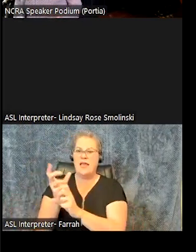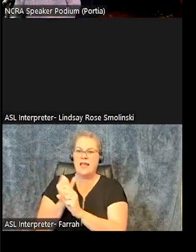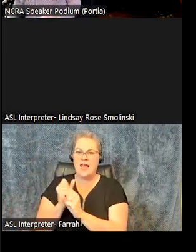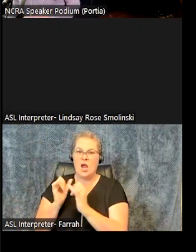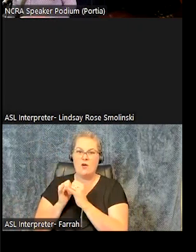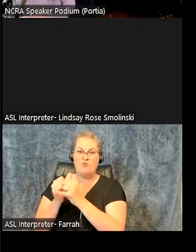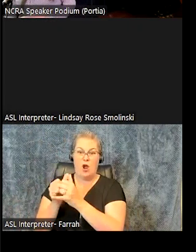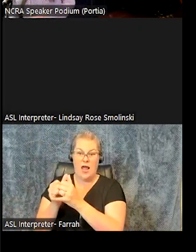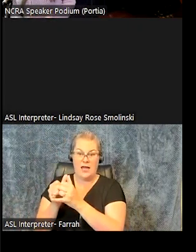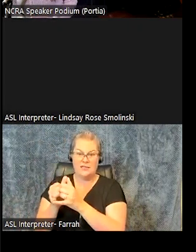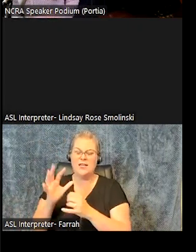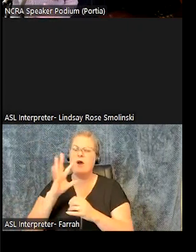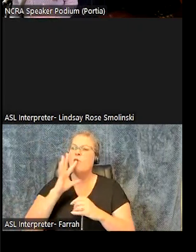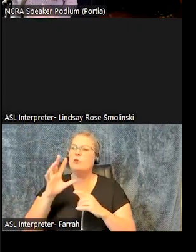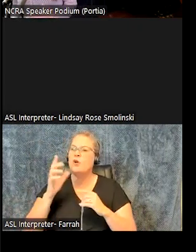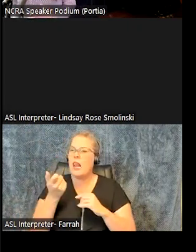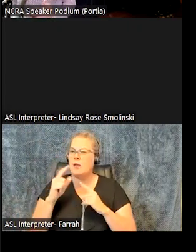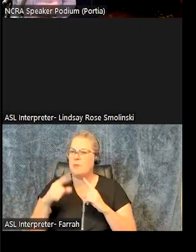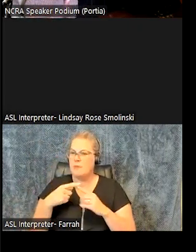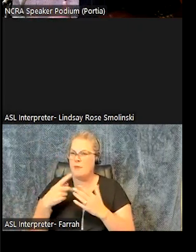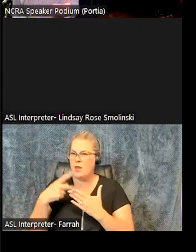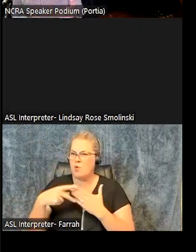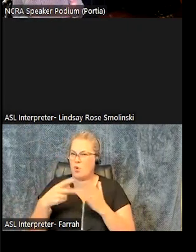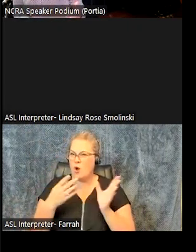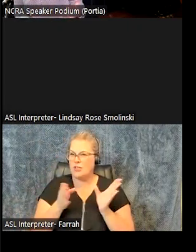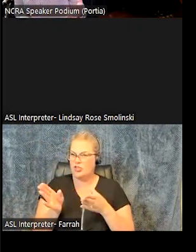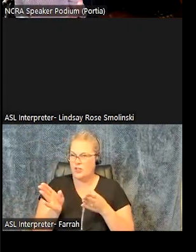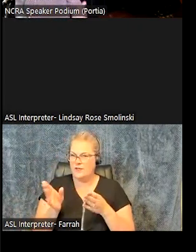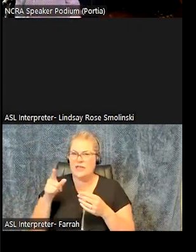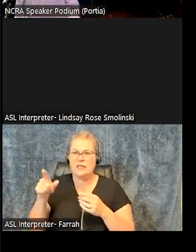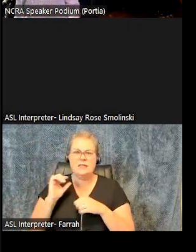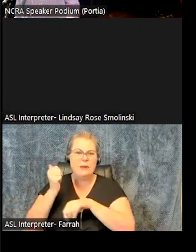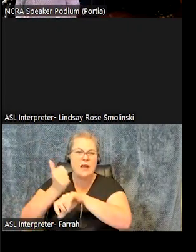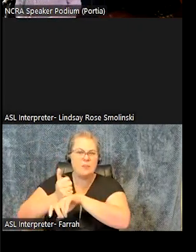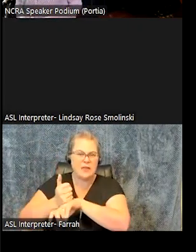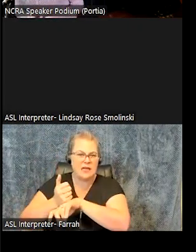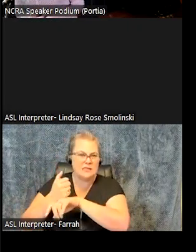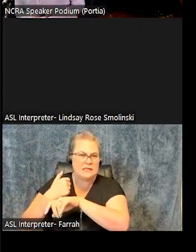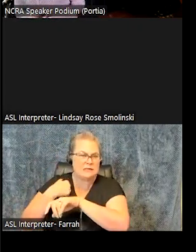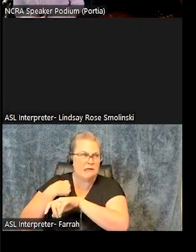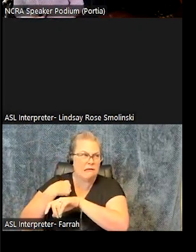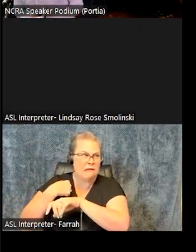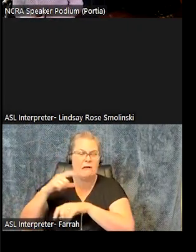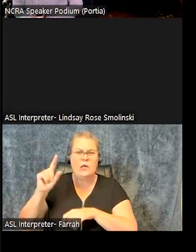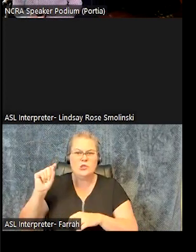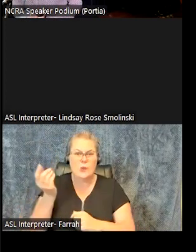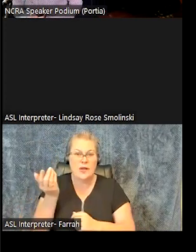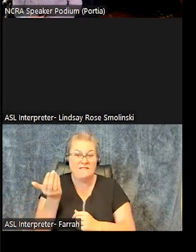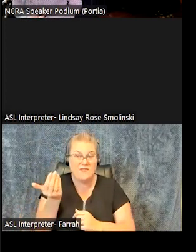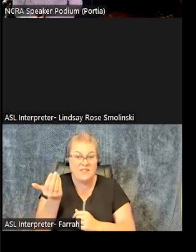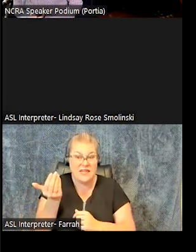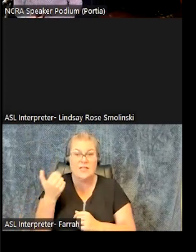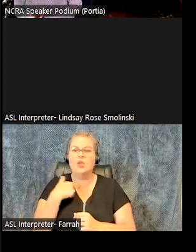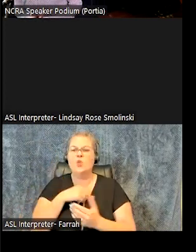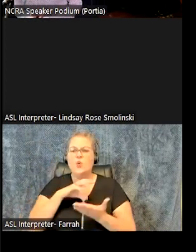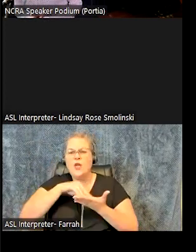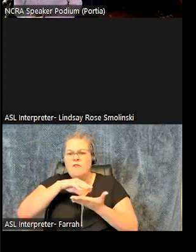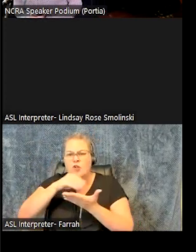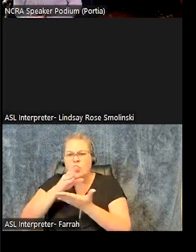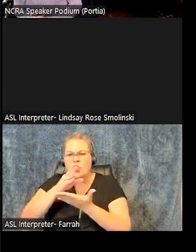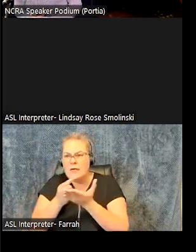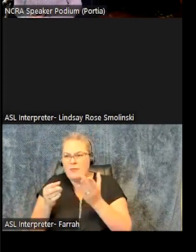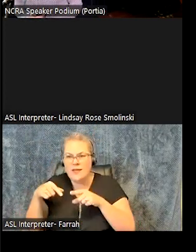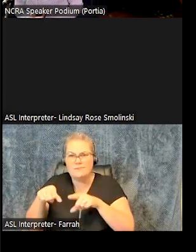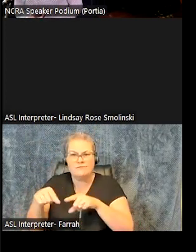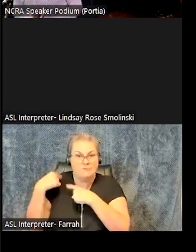I'll talk a little bit about how the program has shifted. This has been in place since, I believe, 2015. So we've learned some things over the years, but initially it